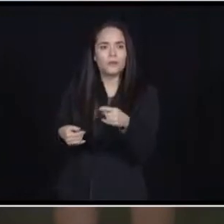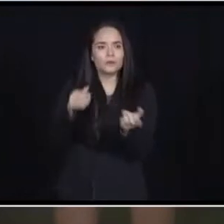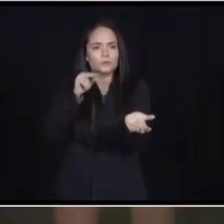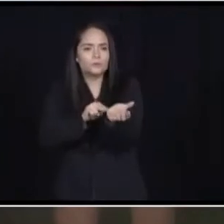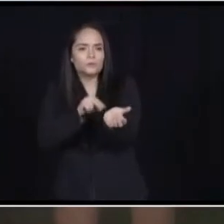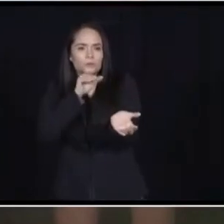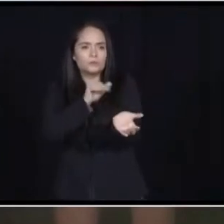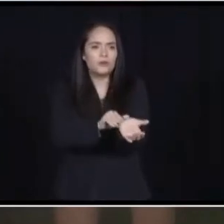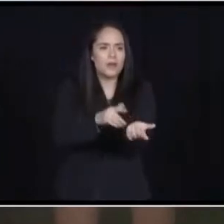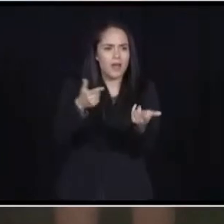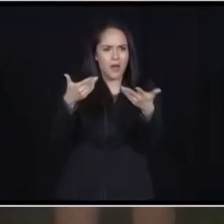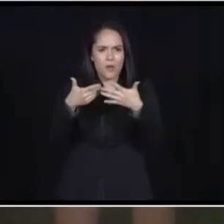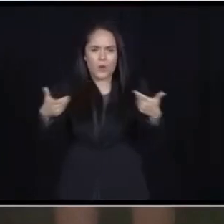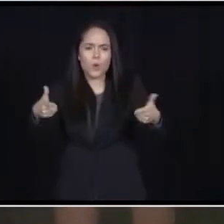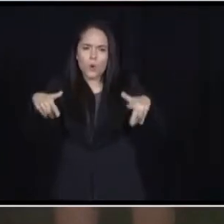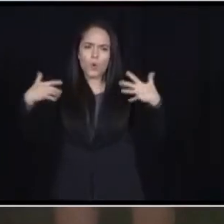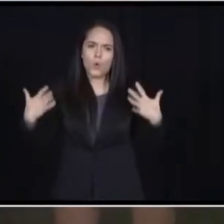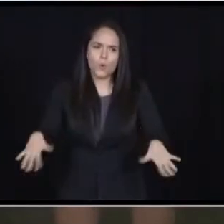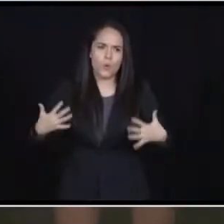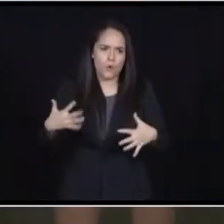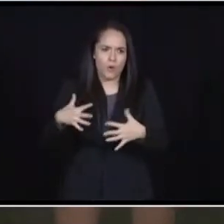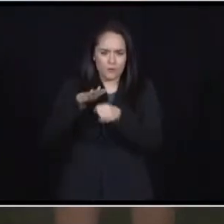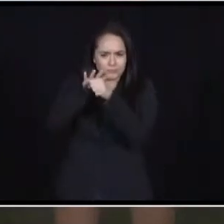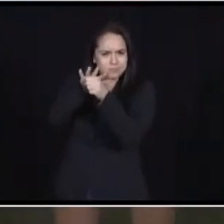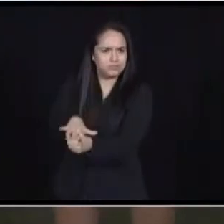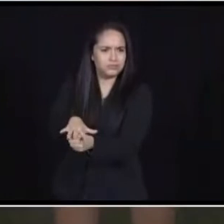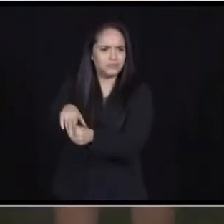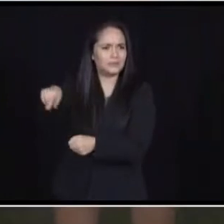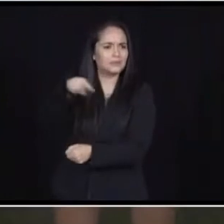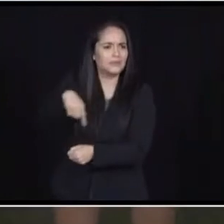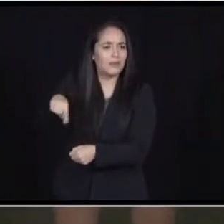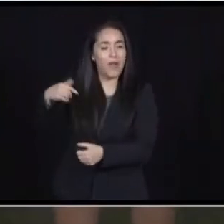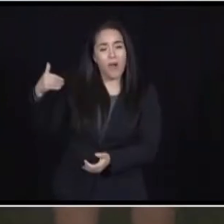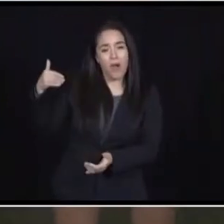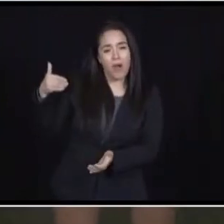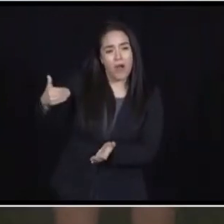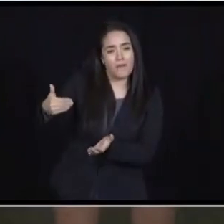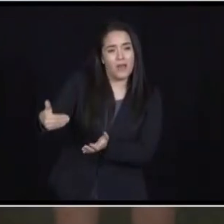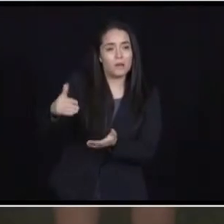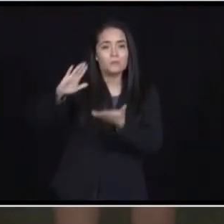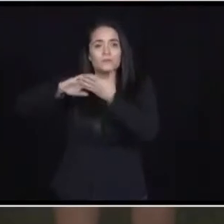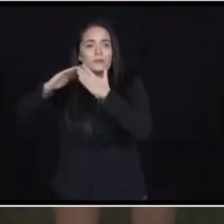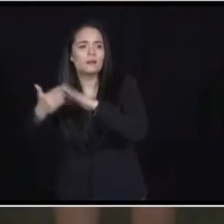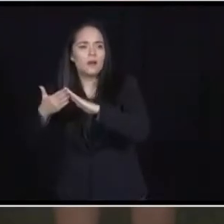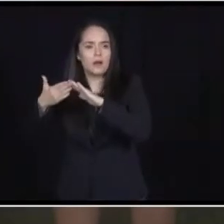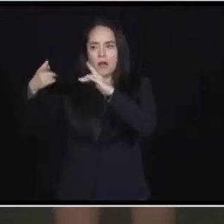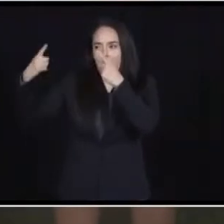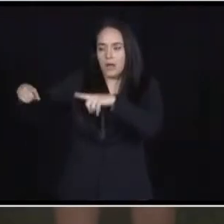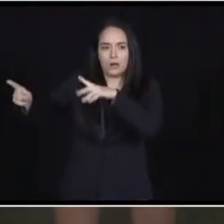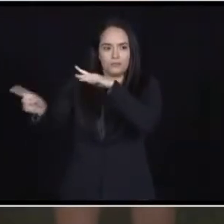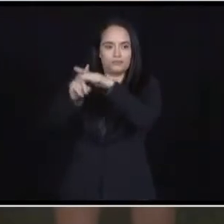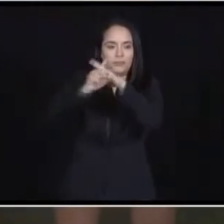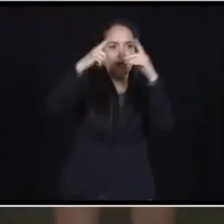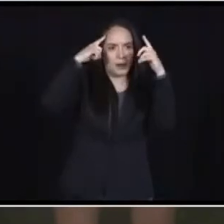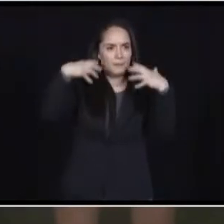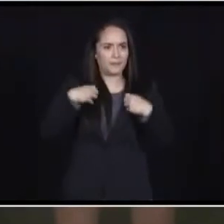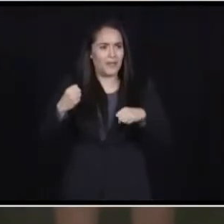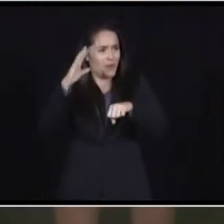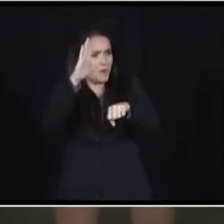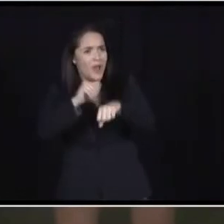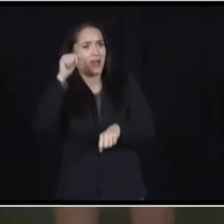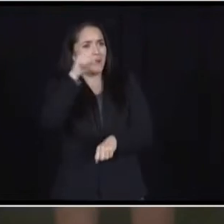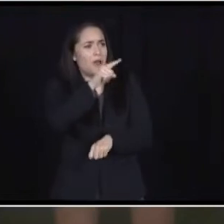community, police officers are often called to respond to situations involving individuals in crisis. We know these situations can